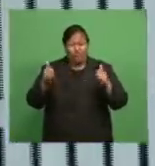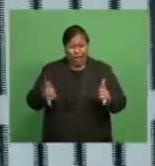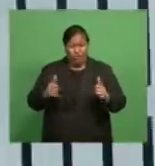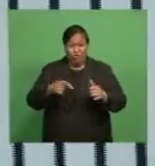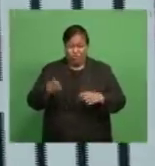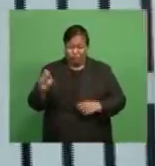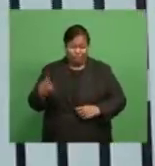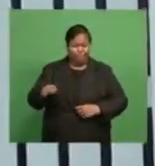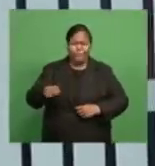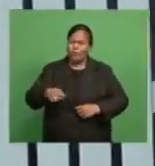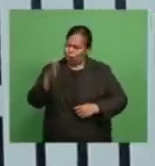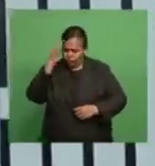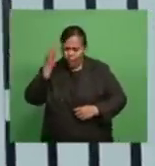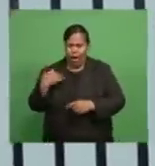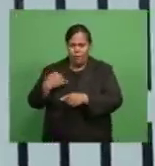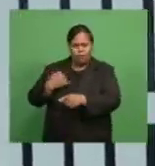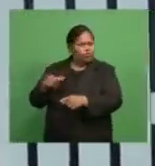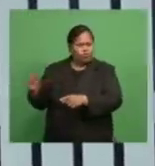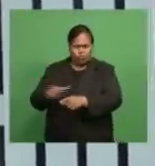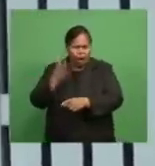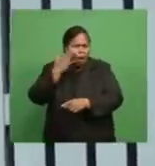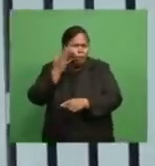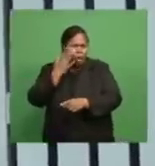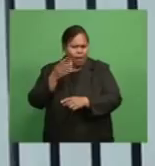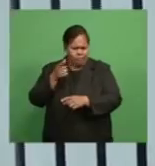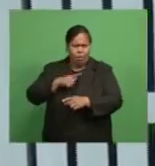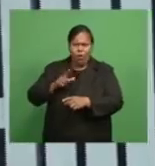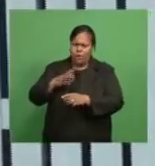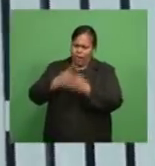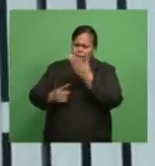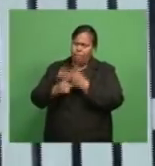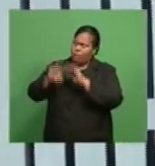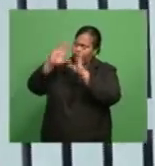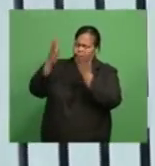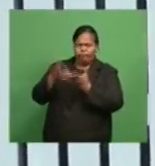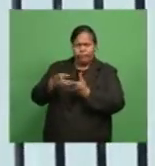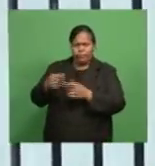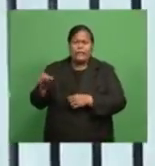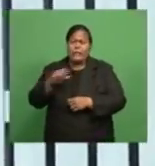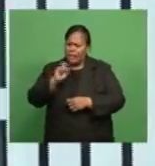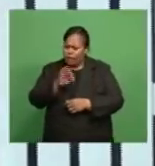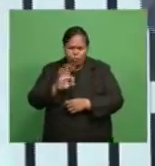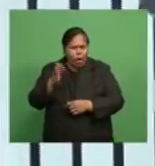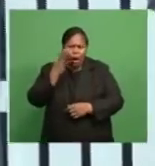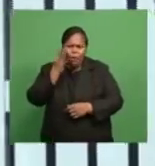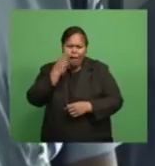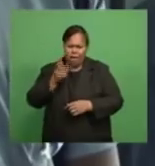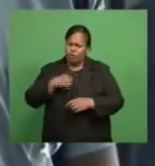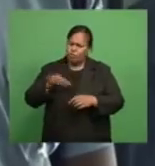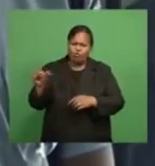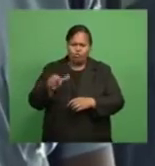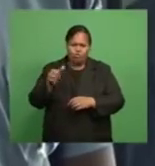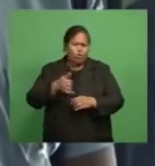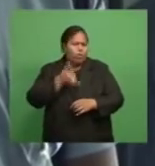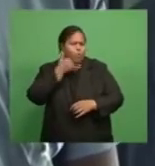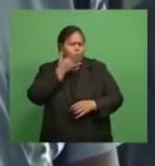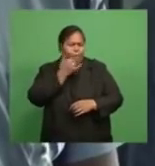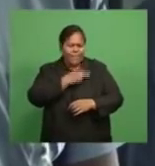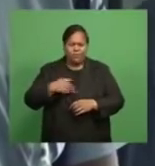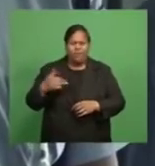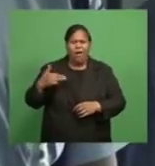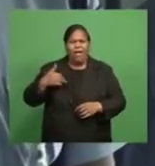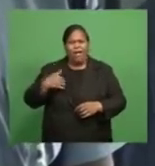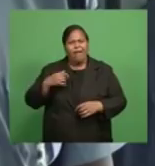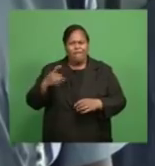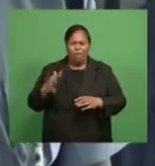has and should have contacted the health ministry for advice if she was unaware of restrictions in place for travelers. Meanwhile, 16 others also